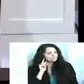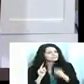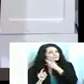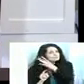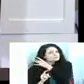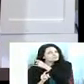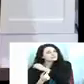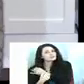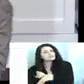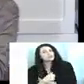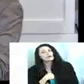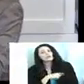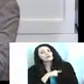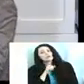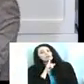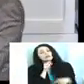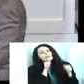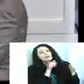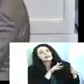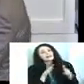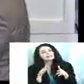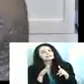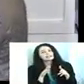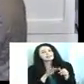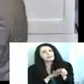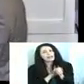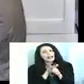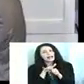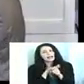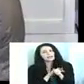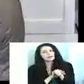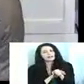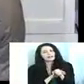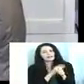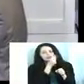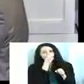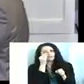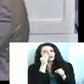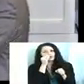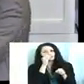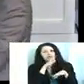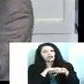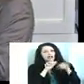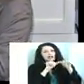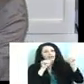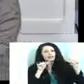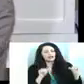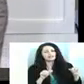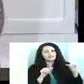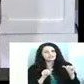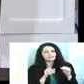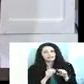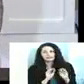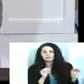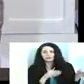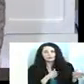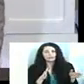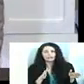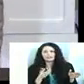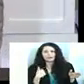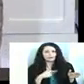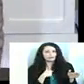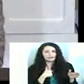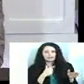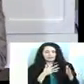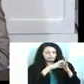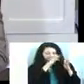we are blessed with just a plethora of flowers on the altar. And there was no way that those were going to go